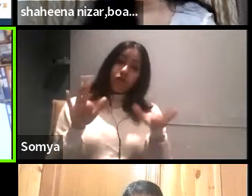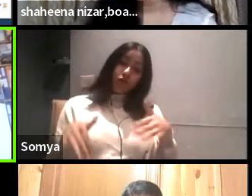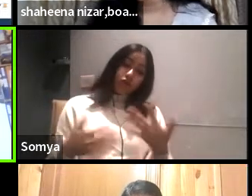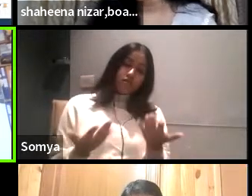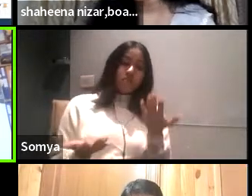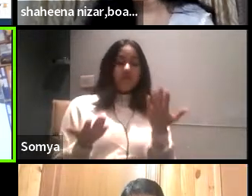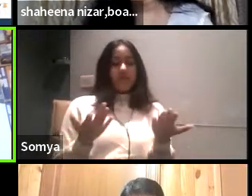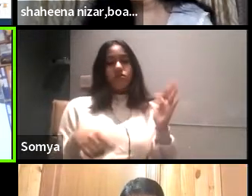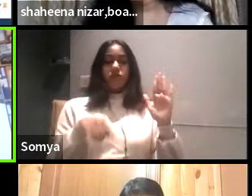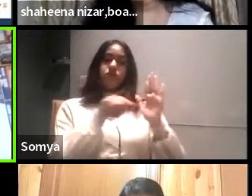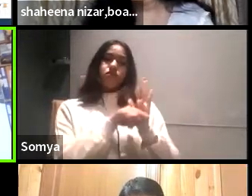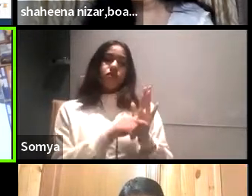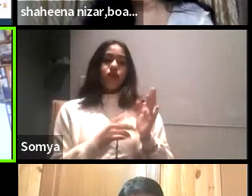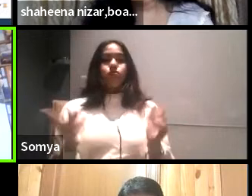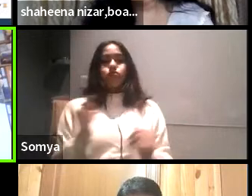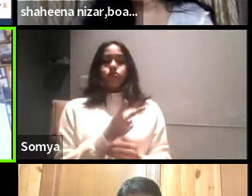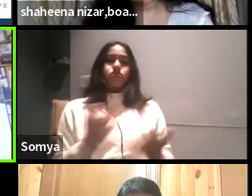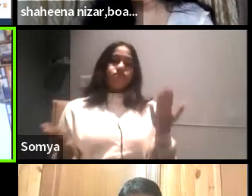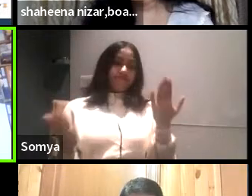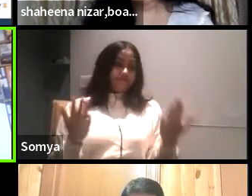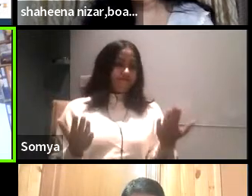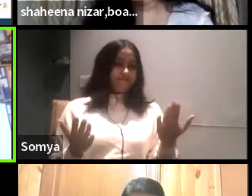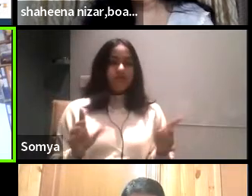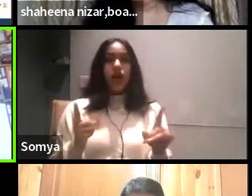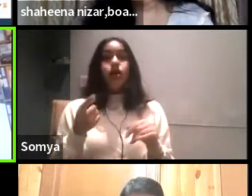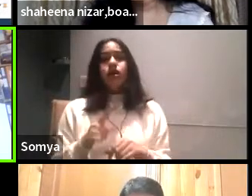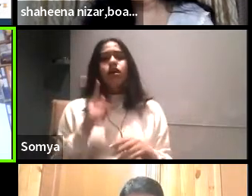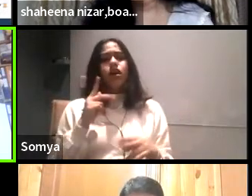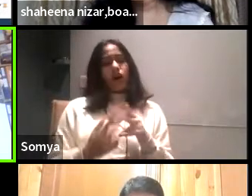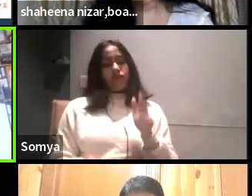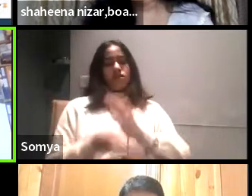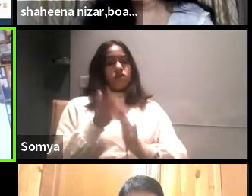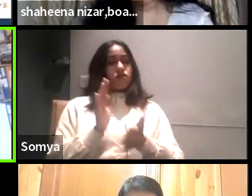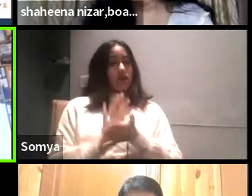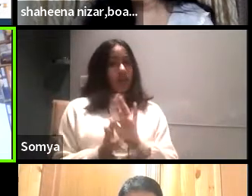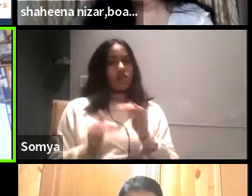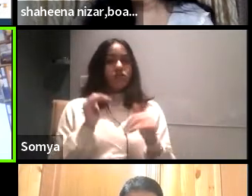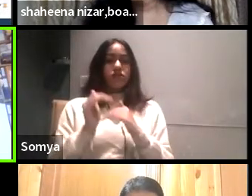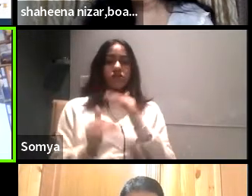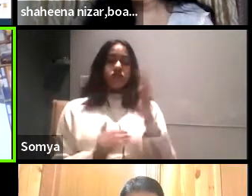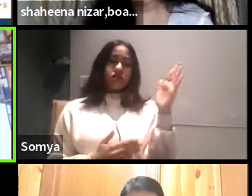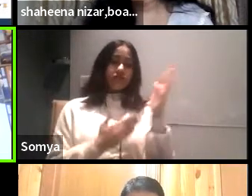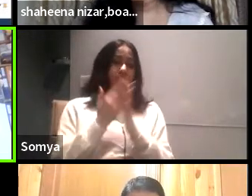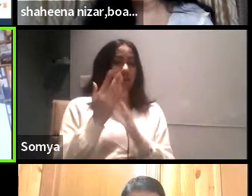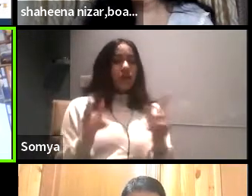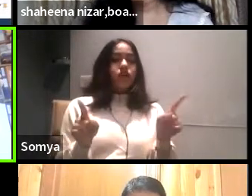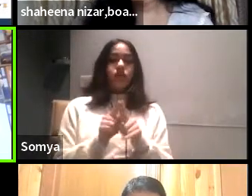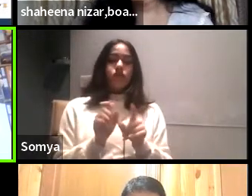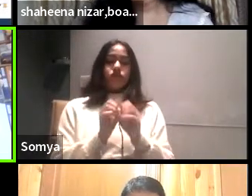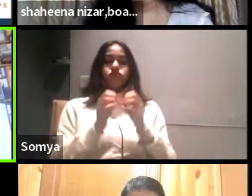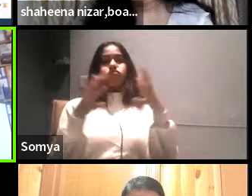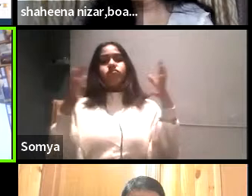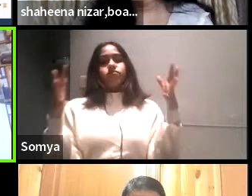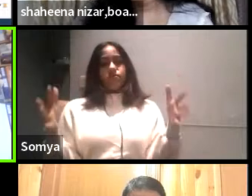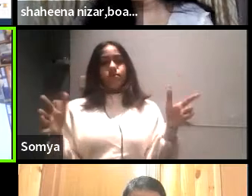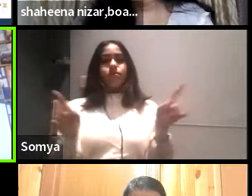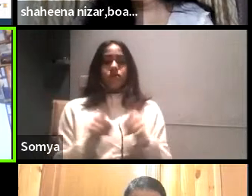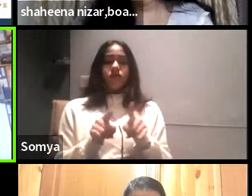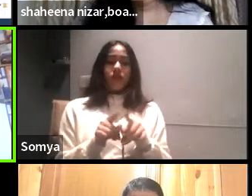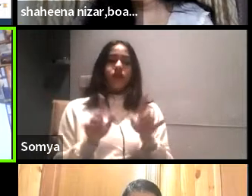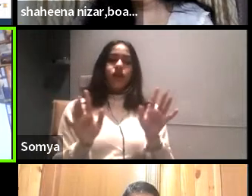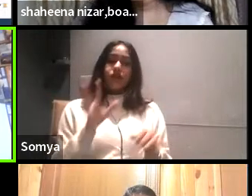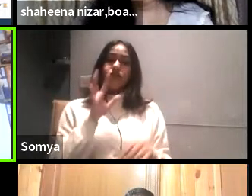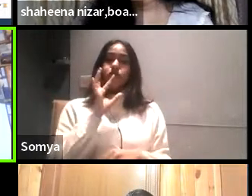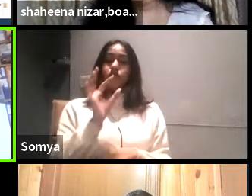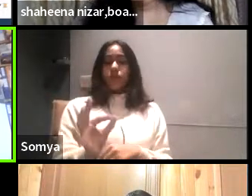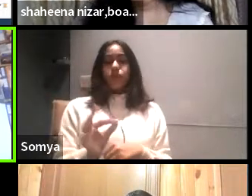this can be negative. But overcoming the challenges and developing confidence is the vital and admirable, isn't